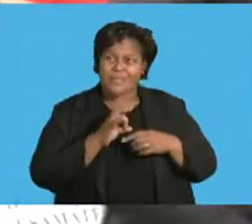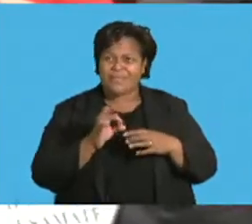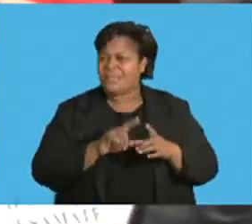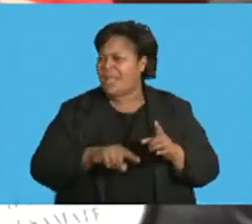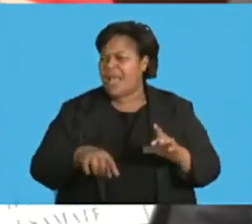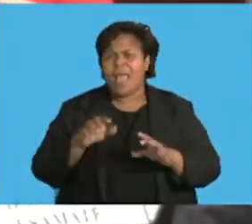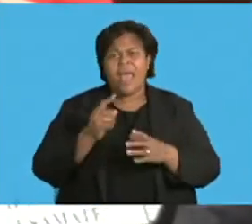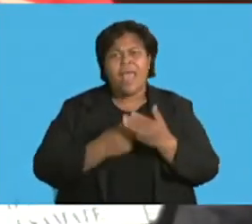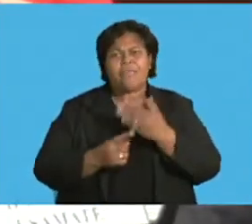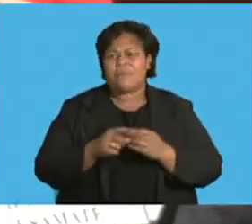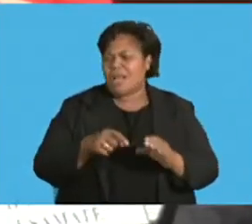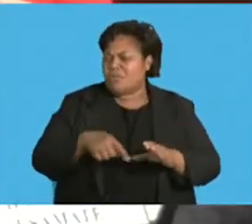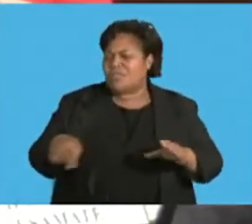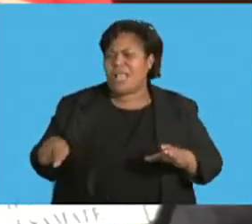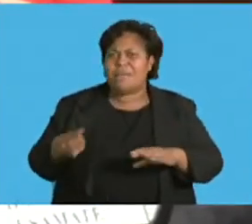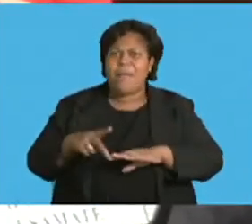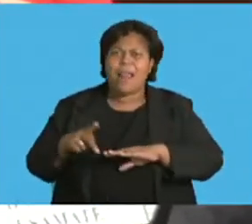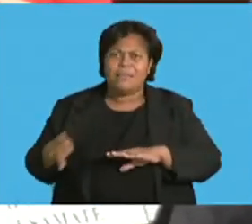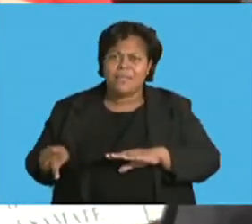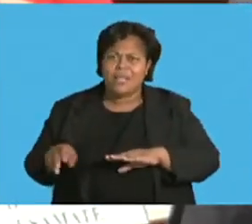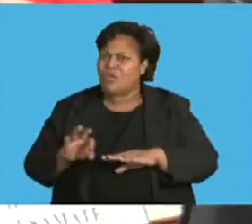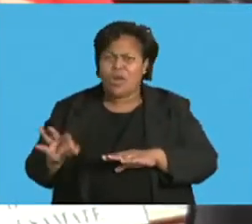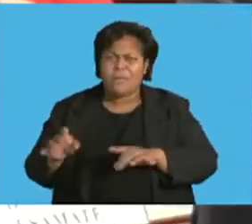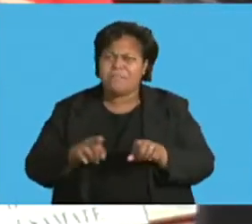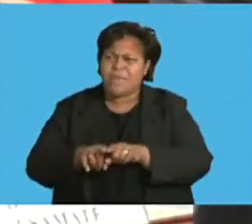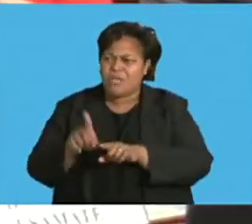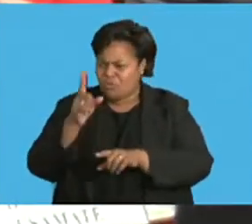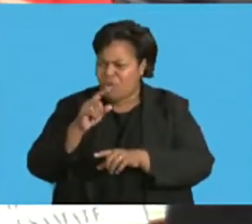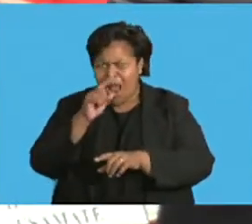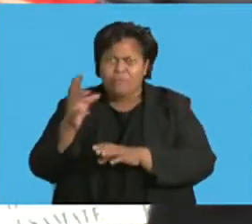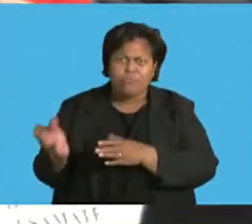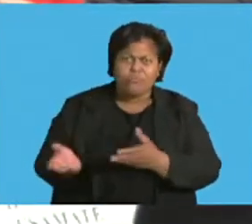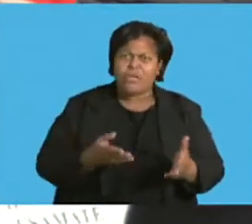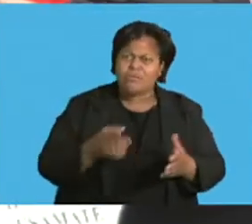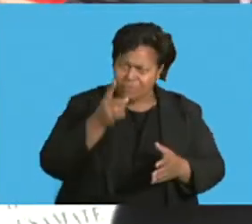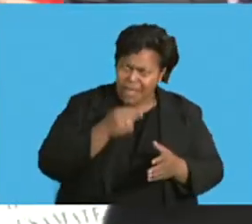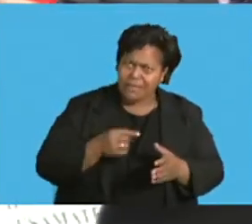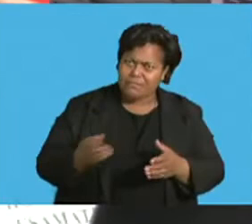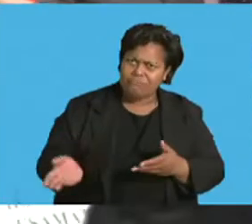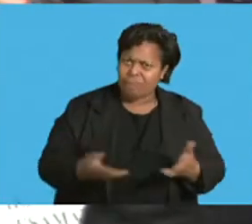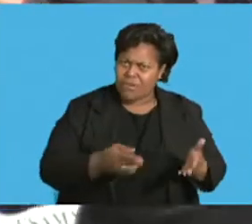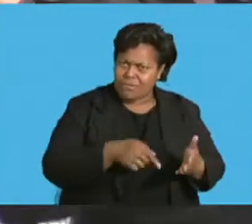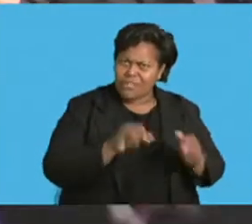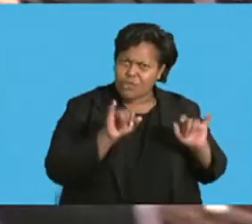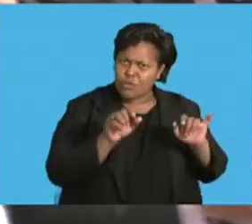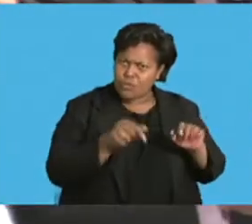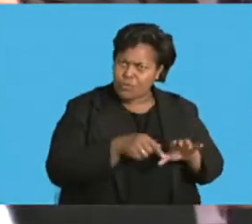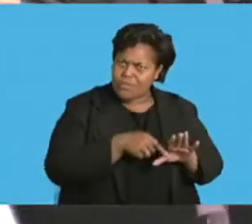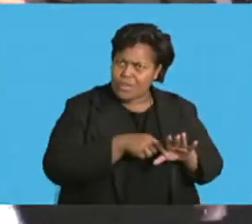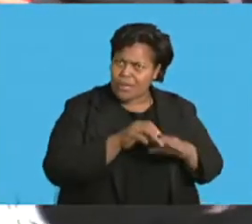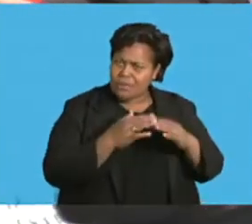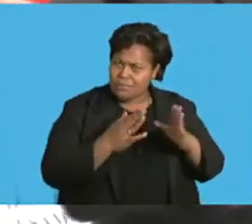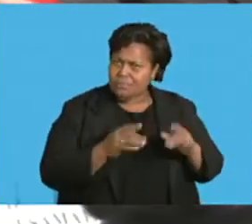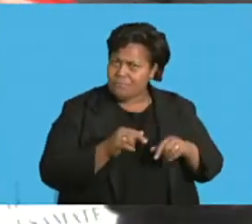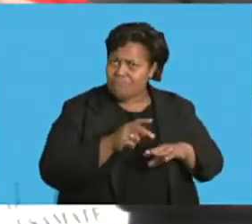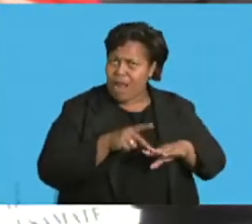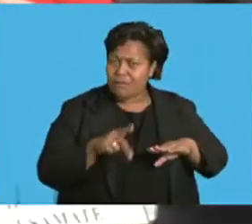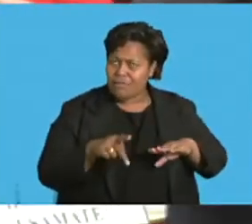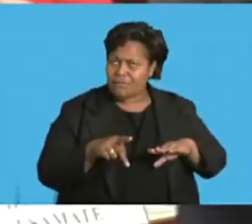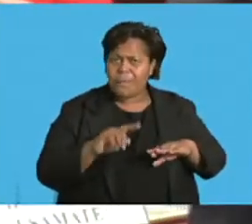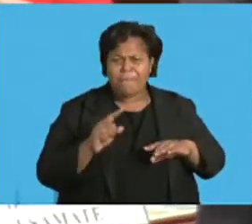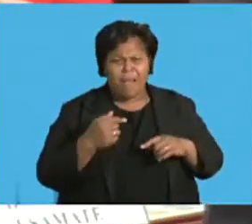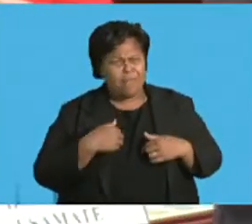cannot be brought about. Mr. Speaker, sir, I found that number of the comments by honourable members from the other side quite